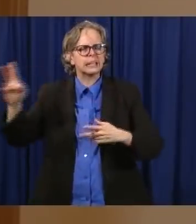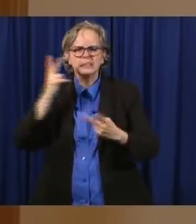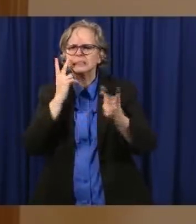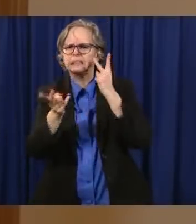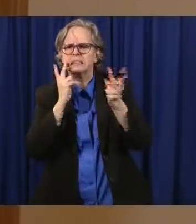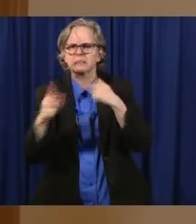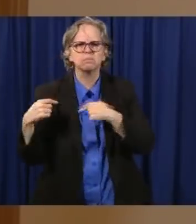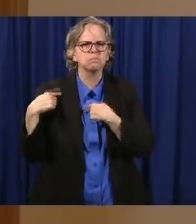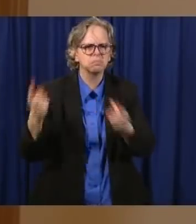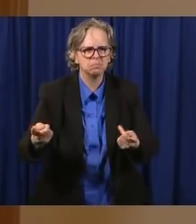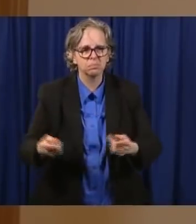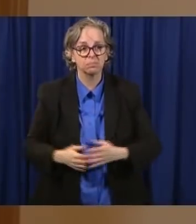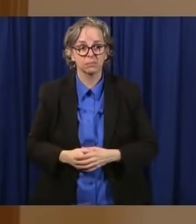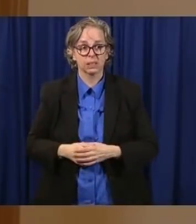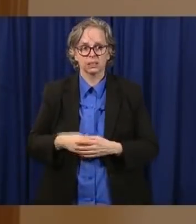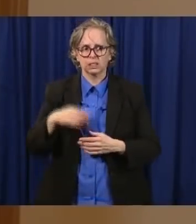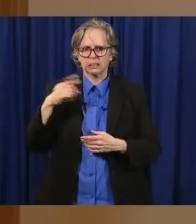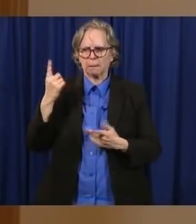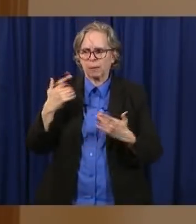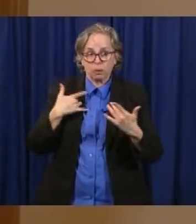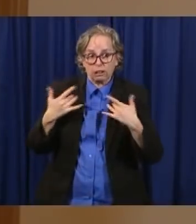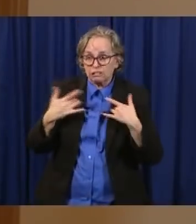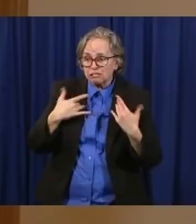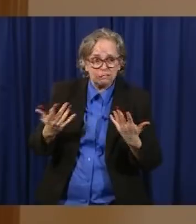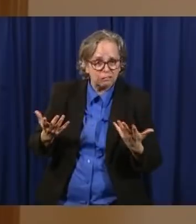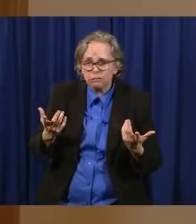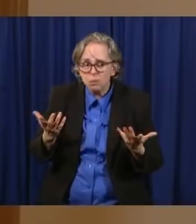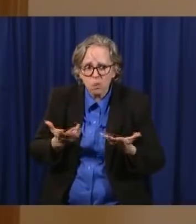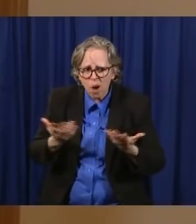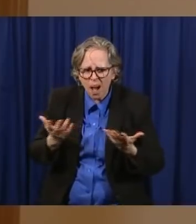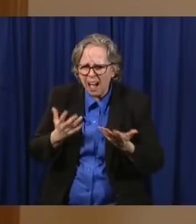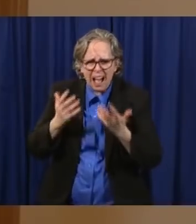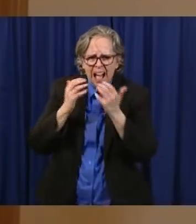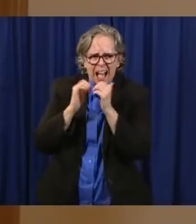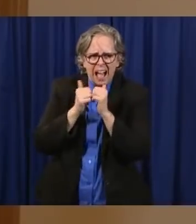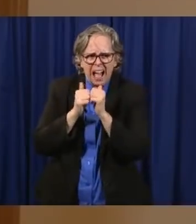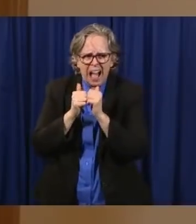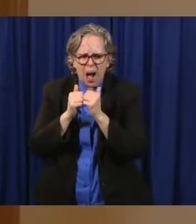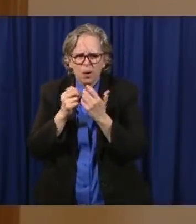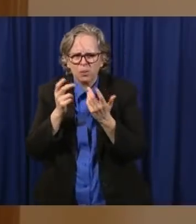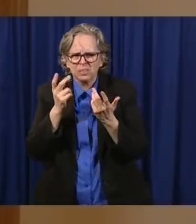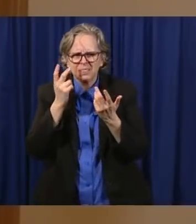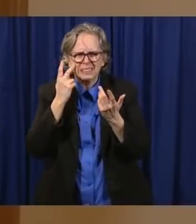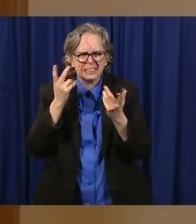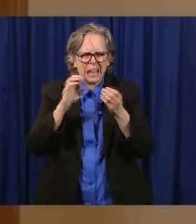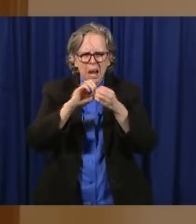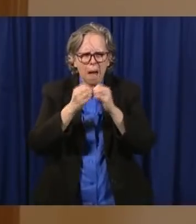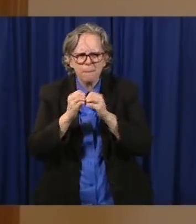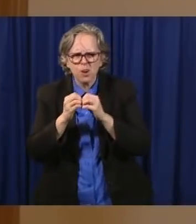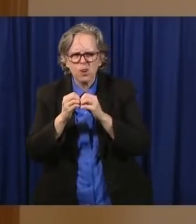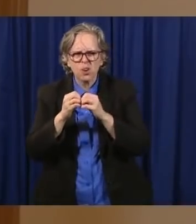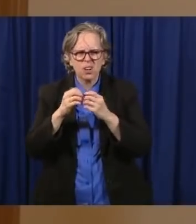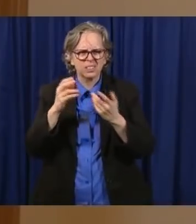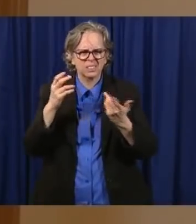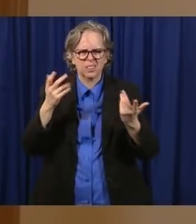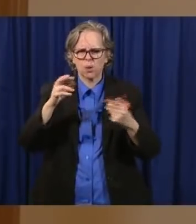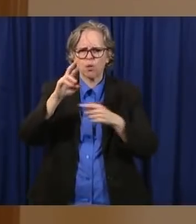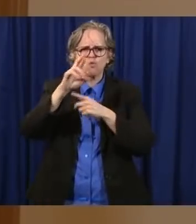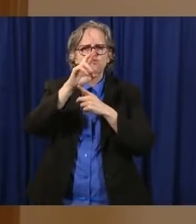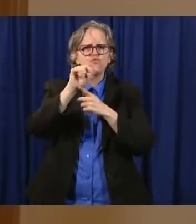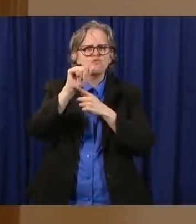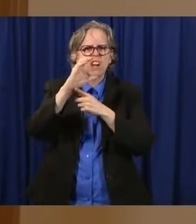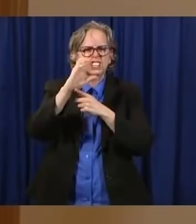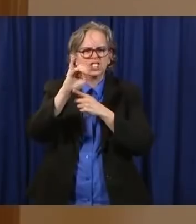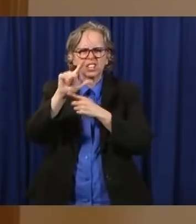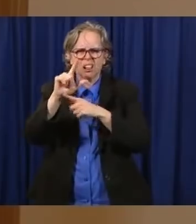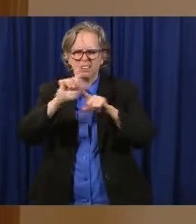about, which are the social determinants of health, some racial disparities, and making sure that we're not leaving anyone behind.